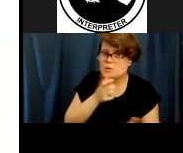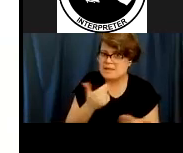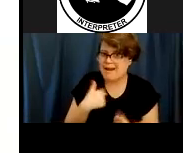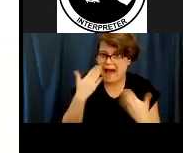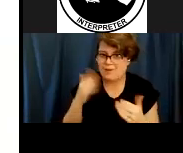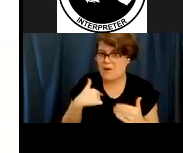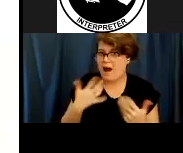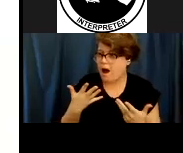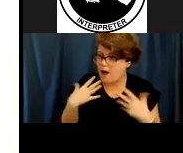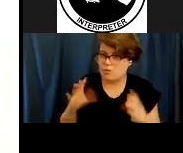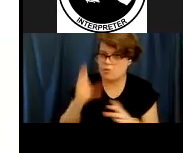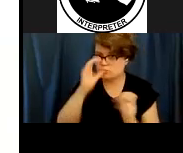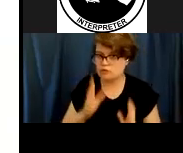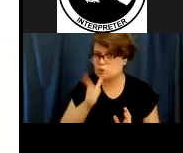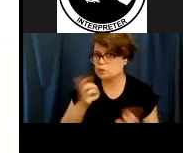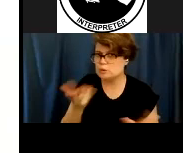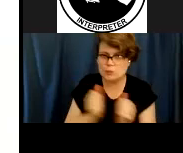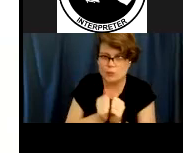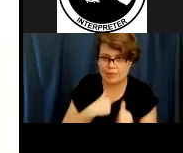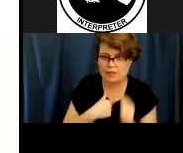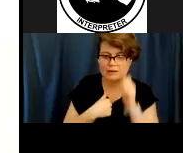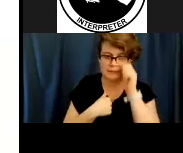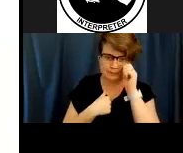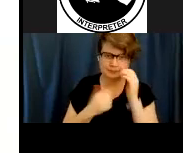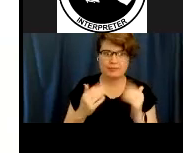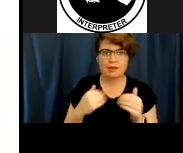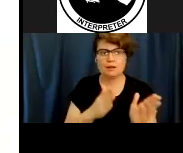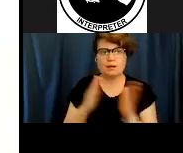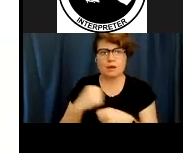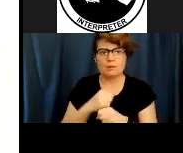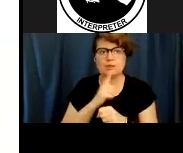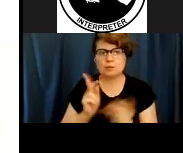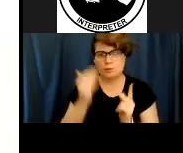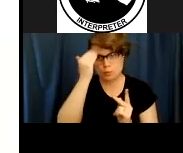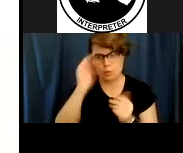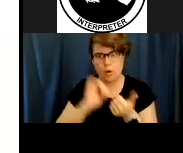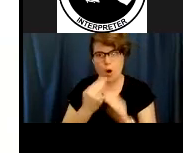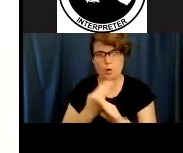virtual space with me? Making sure folks are familiar with things like the chat.